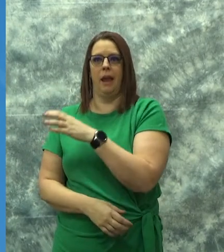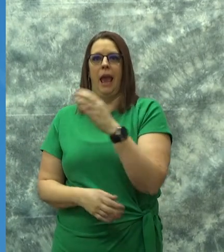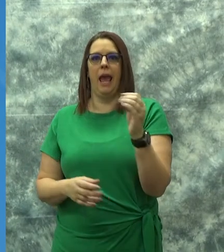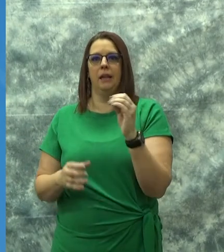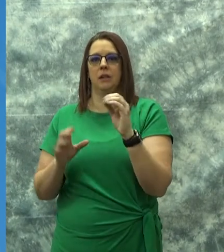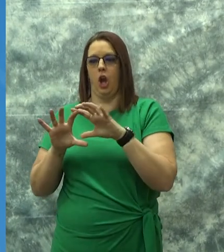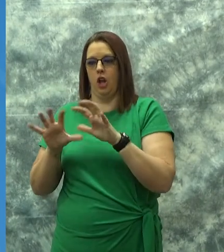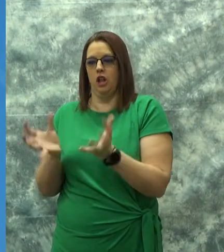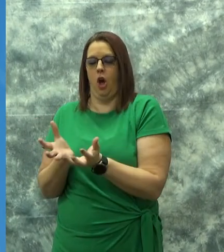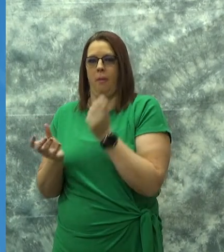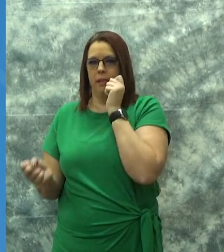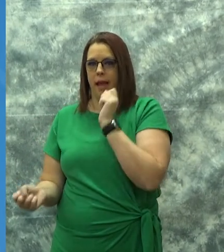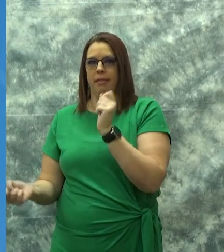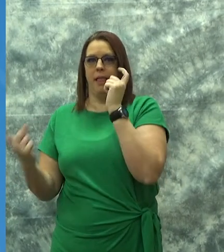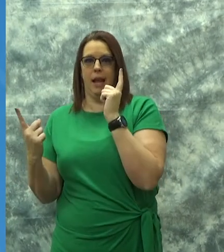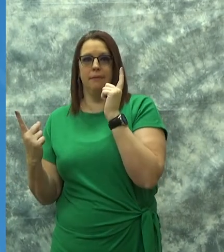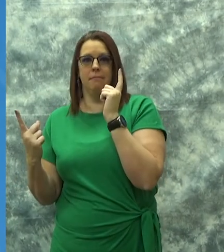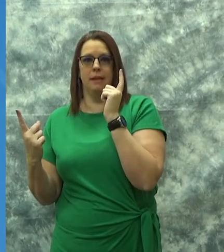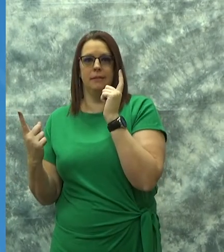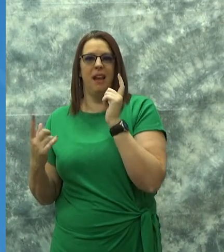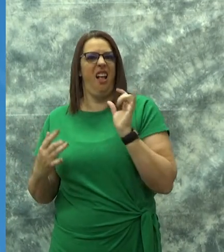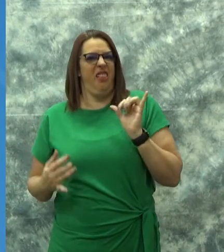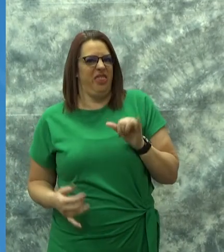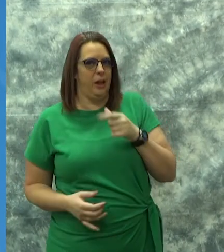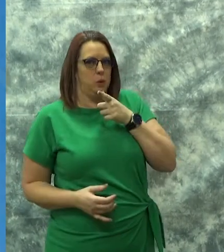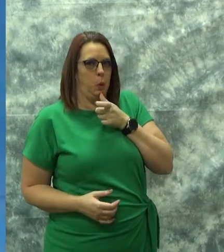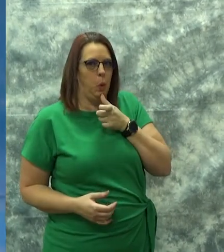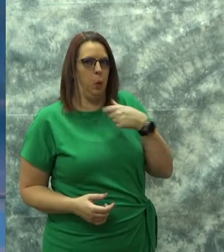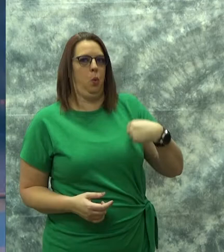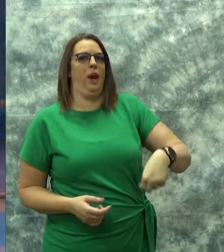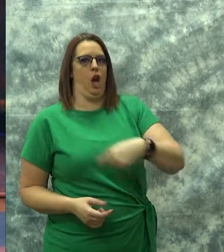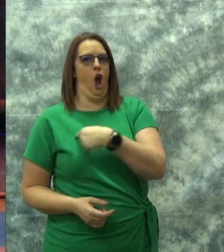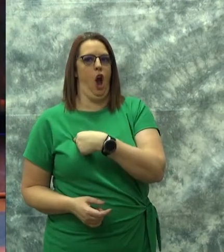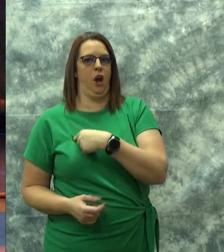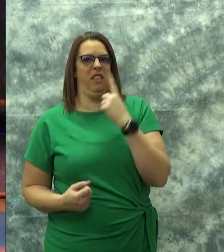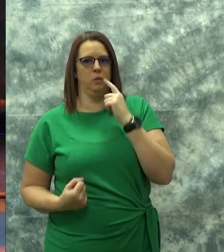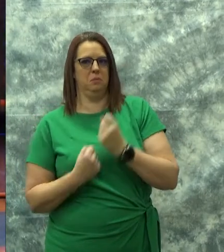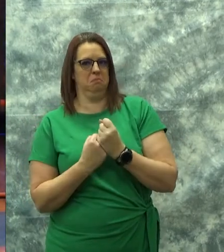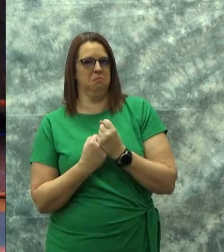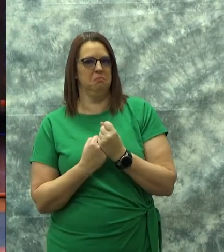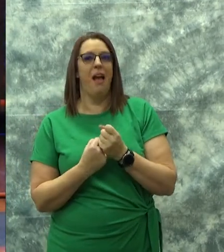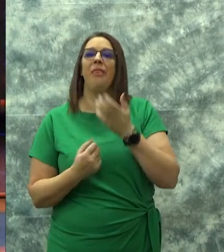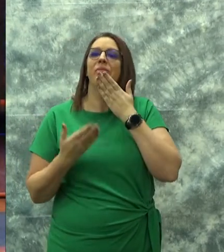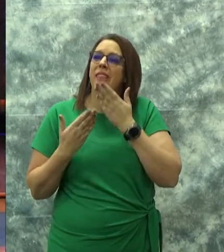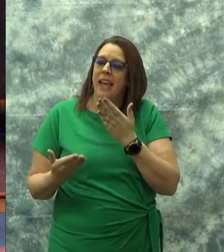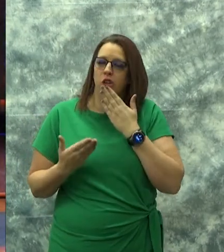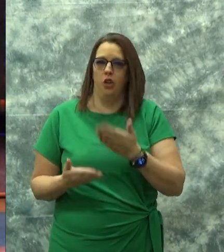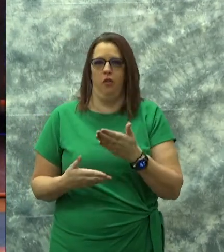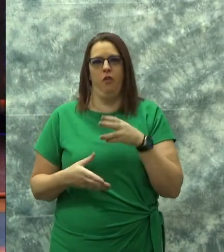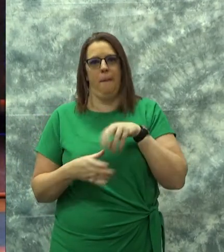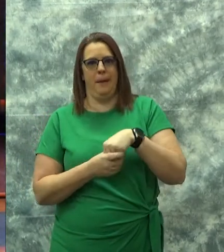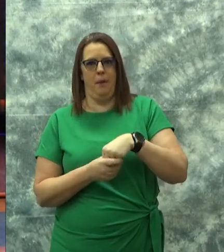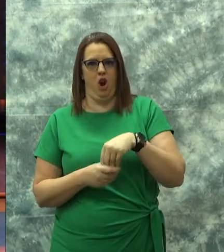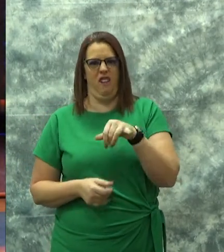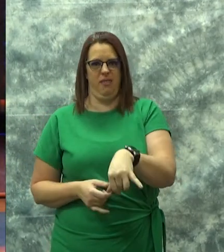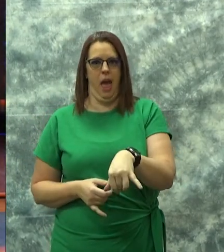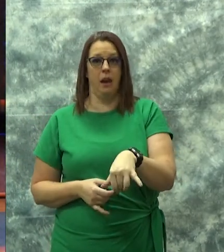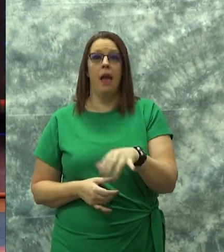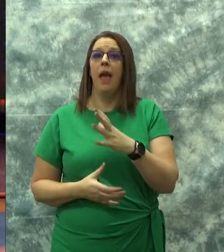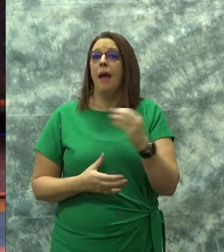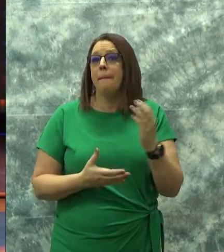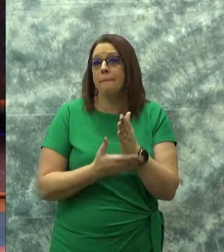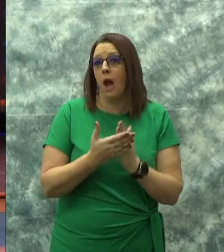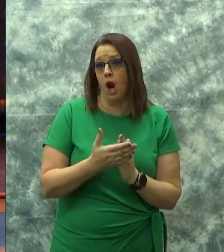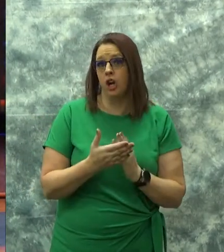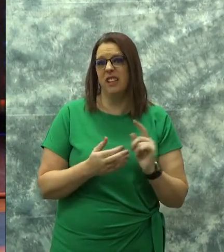personal empowerment and global enlightenment. That's who we are. That's what we stand for. Thank you for being part of it. And part of what